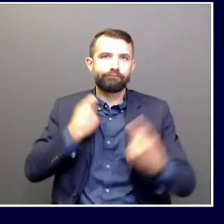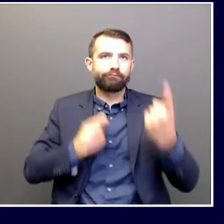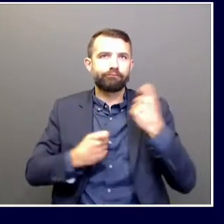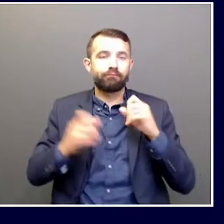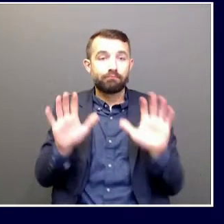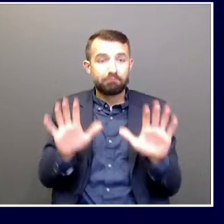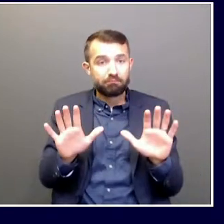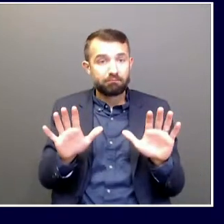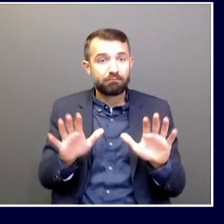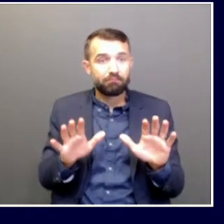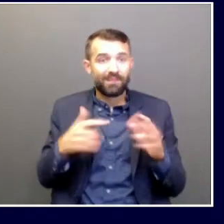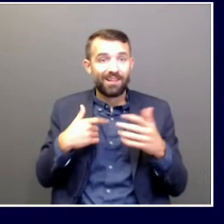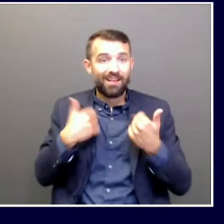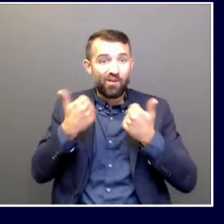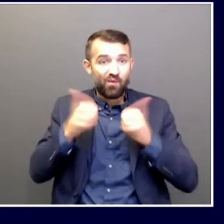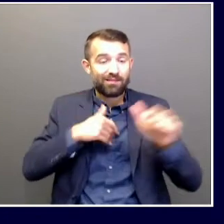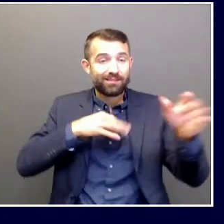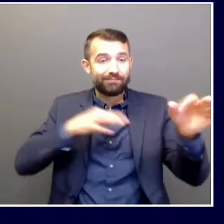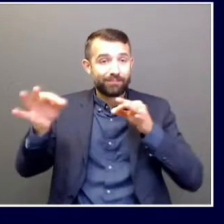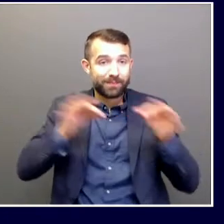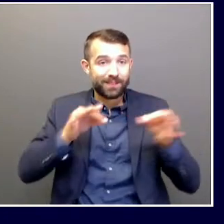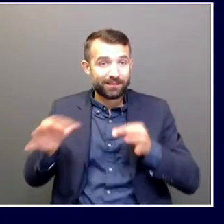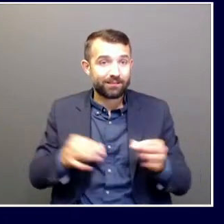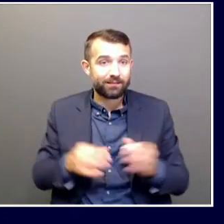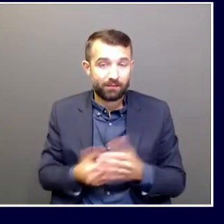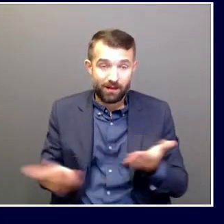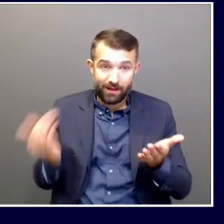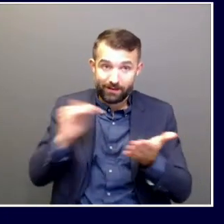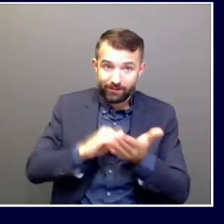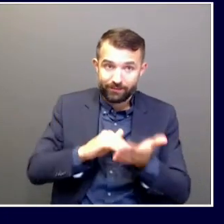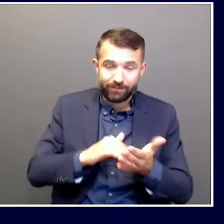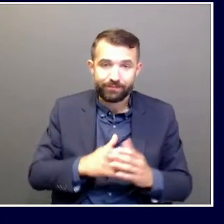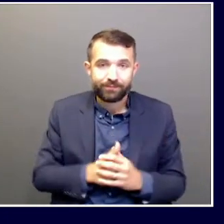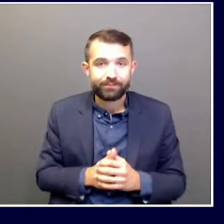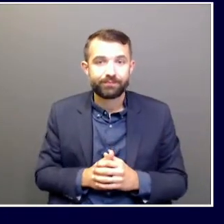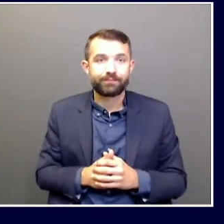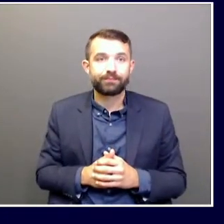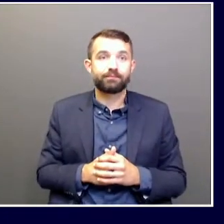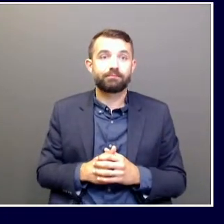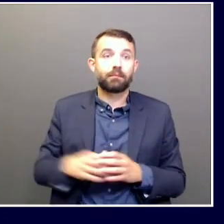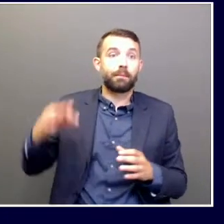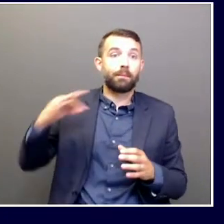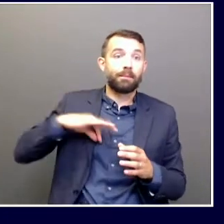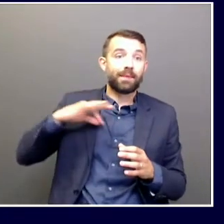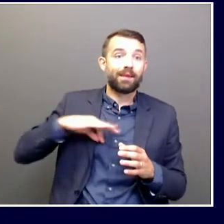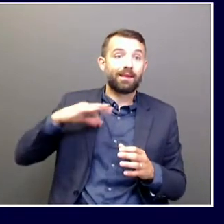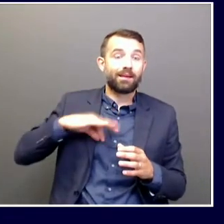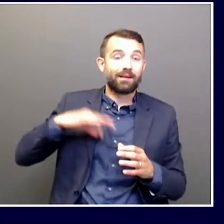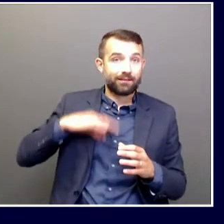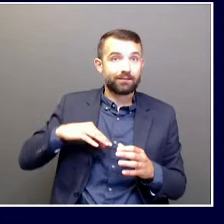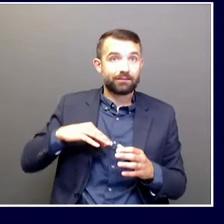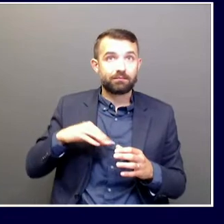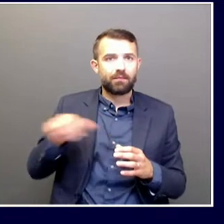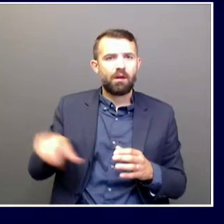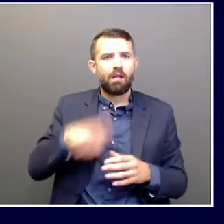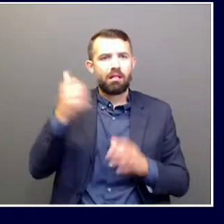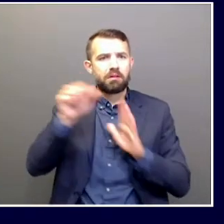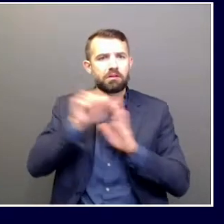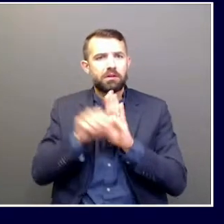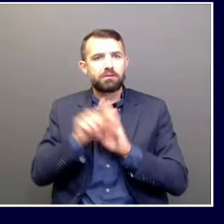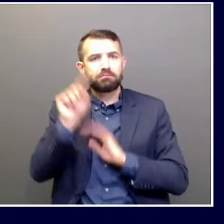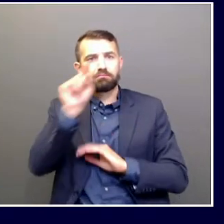elsewhere. And generally what's happening, if you look at Maine and many US states compared to other places in the